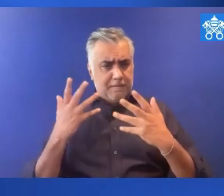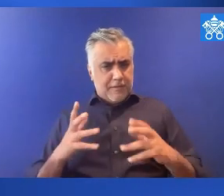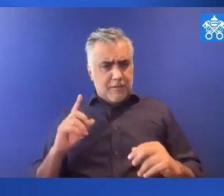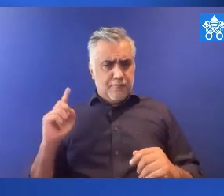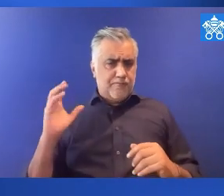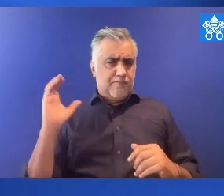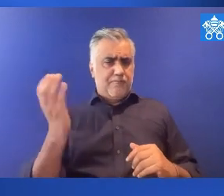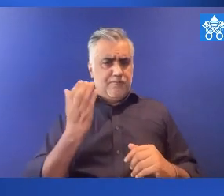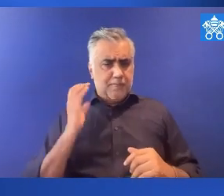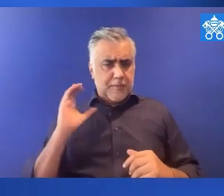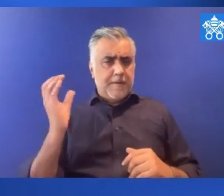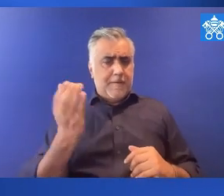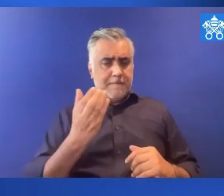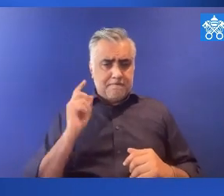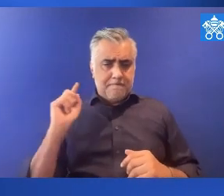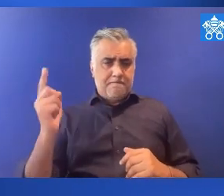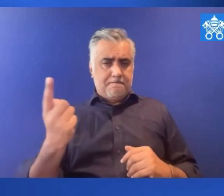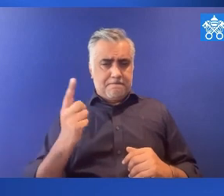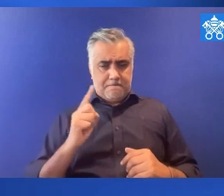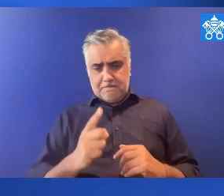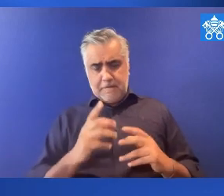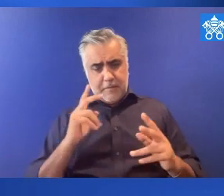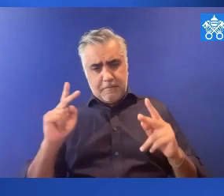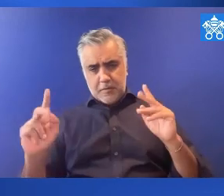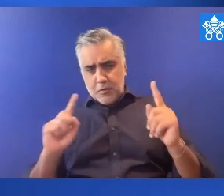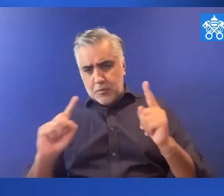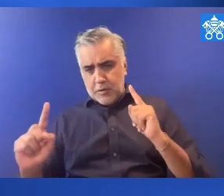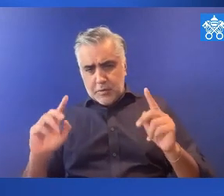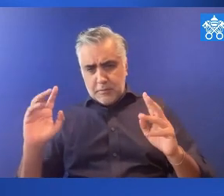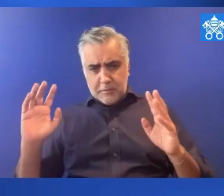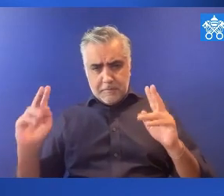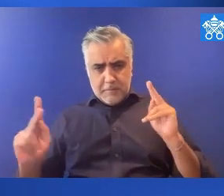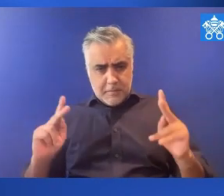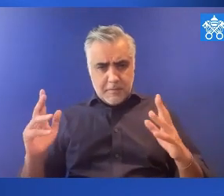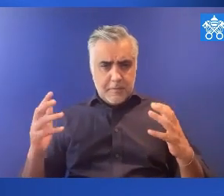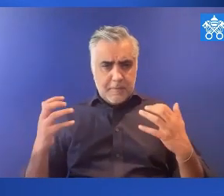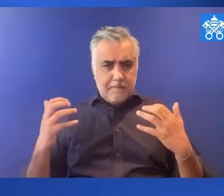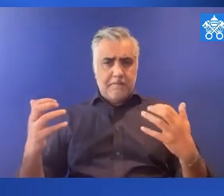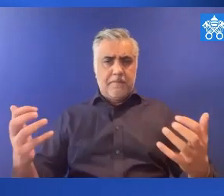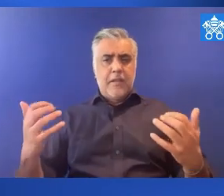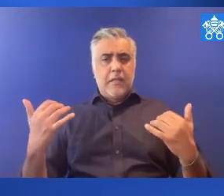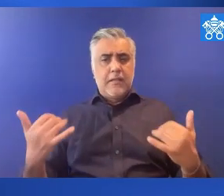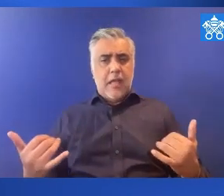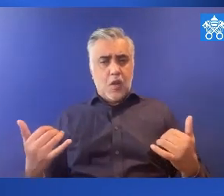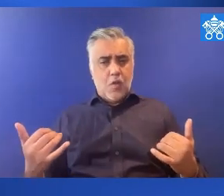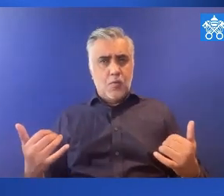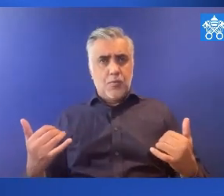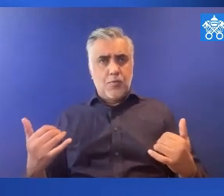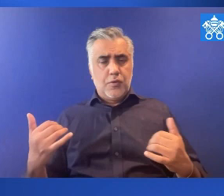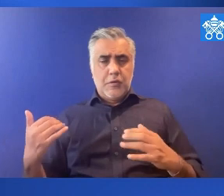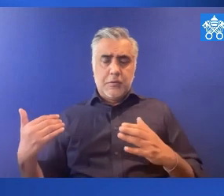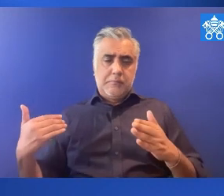is just finished making his rounds of the crowds, greeting the crowds, the